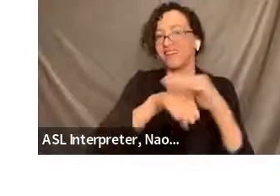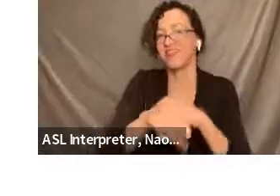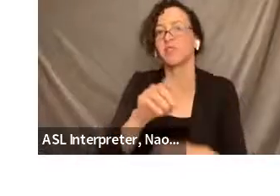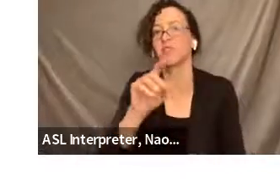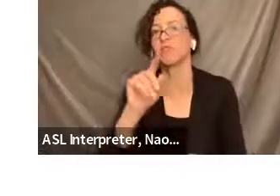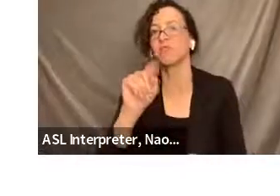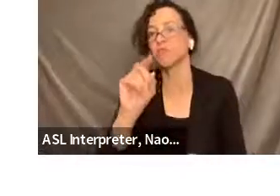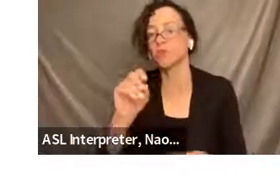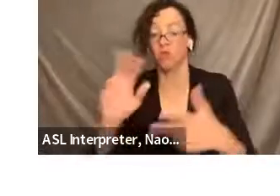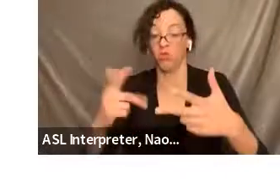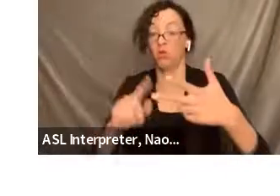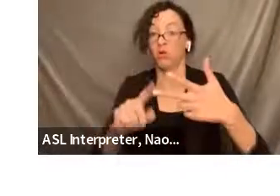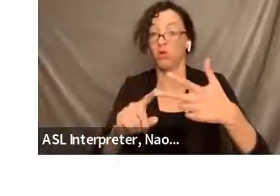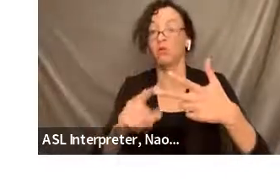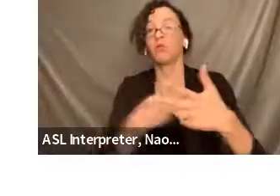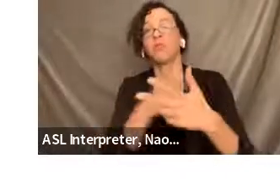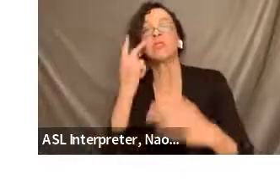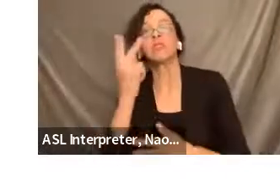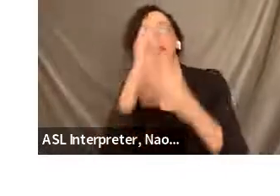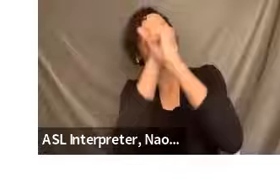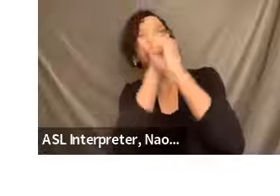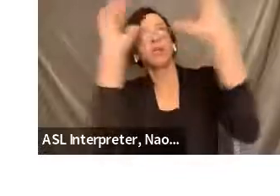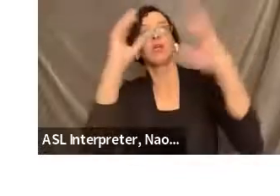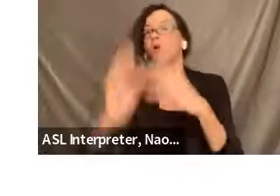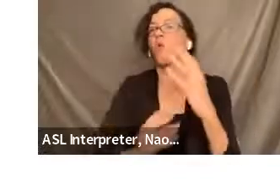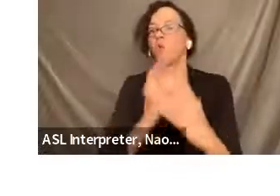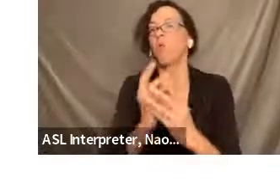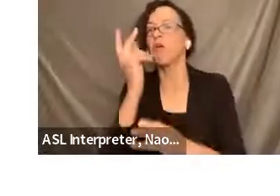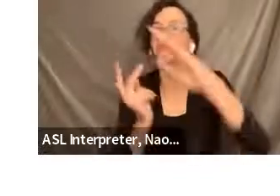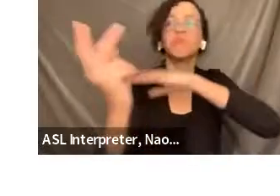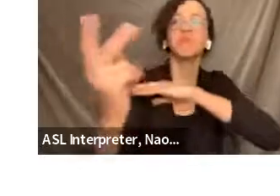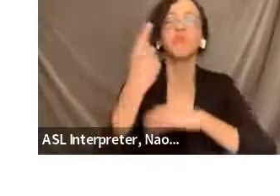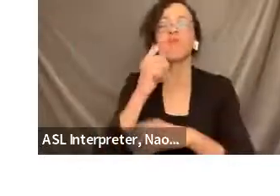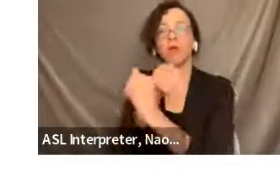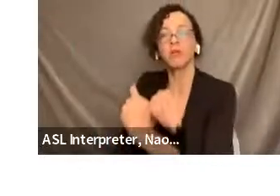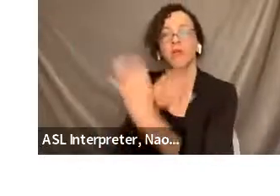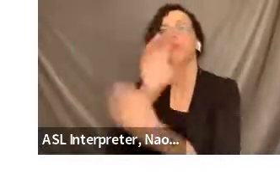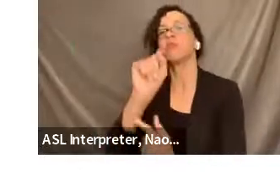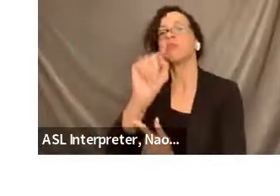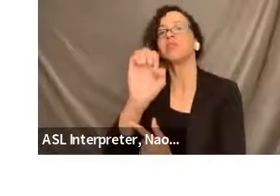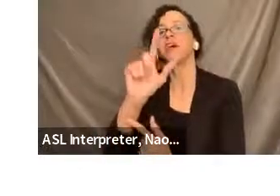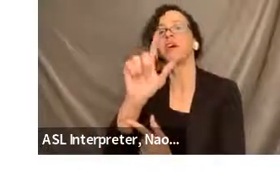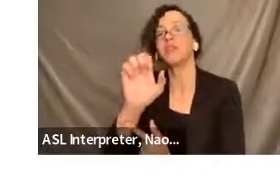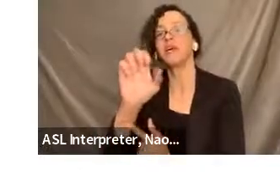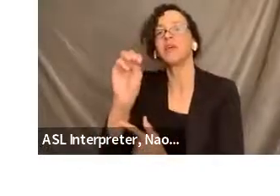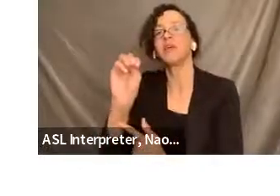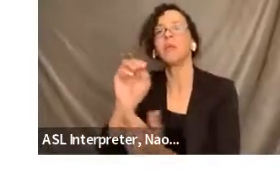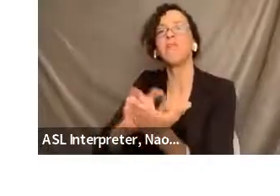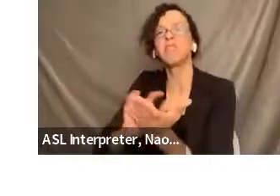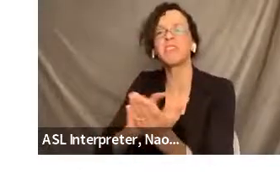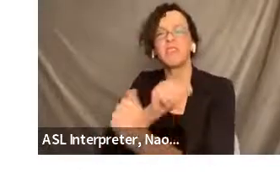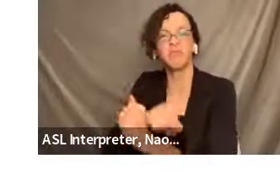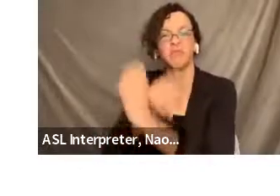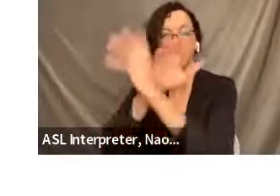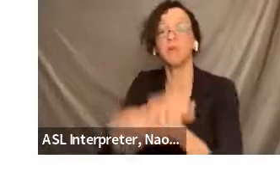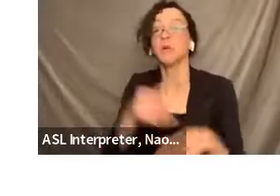for telemedicine. During the COVID pandemic, I know a lot of you know that there was a large leveraging